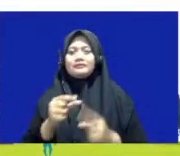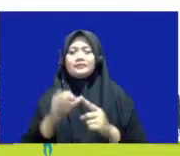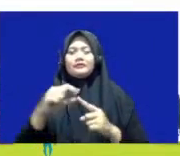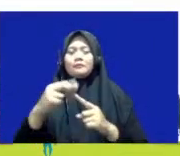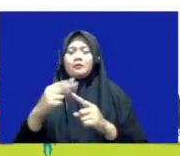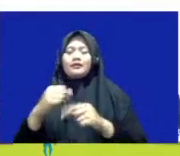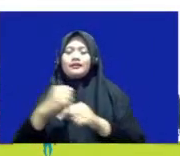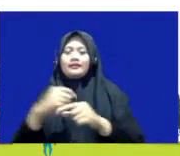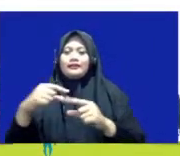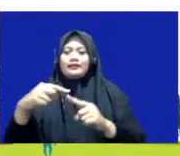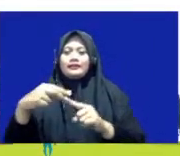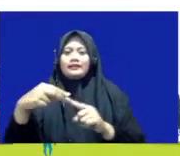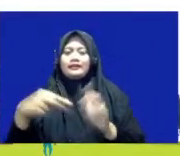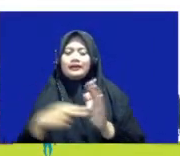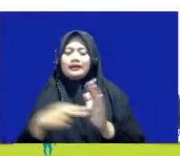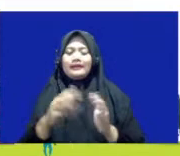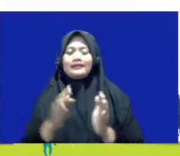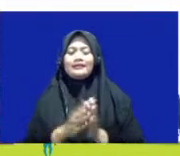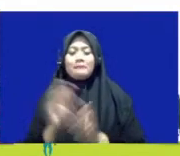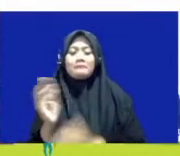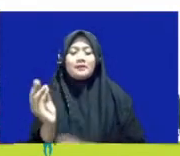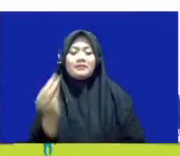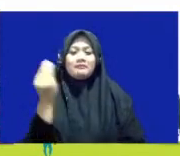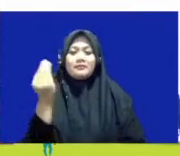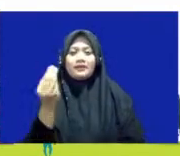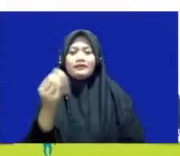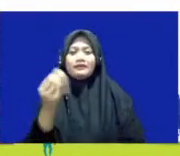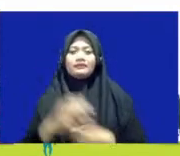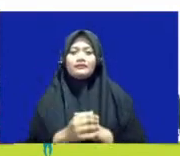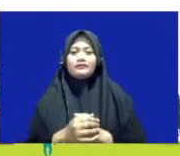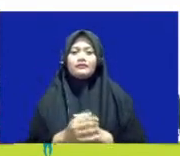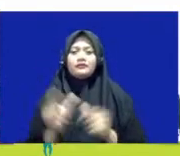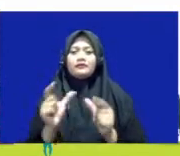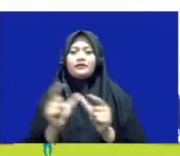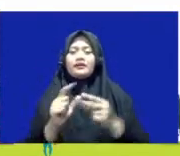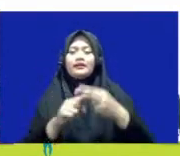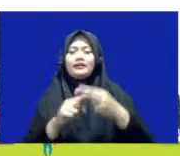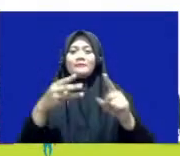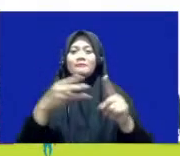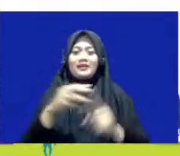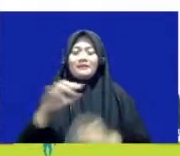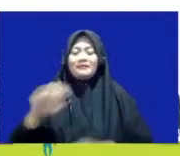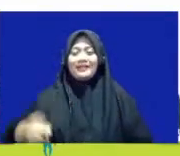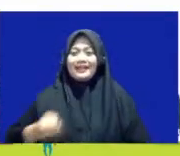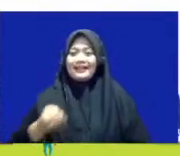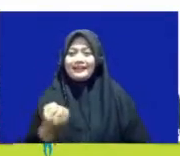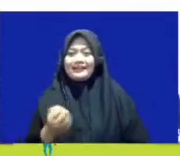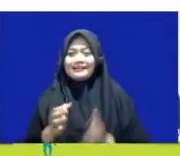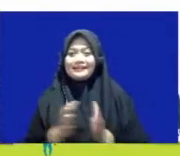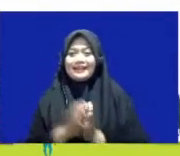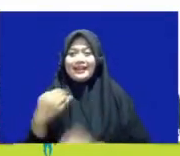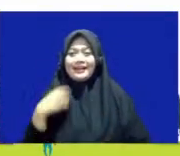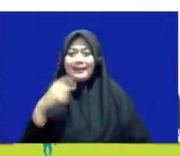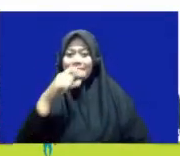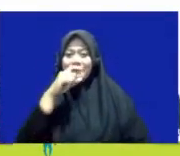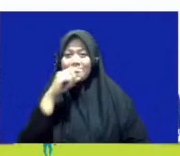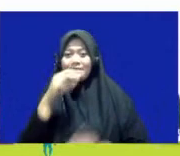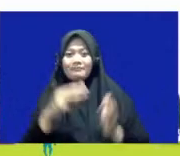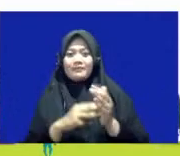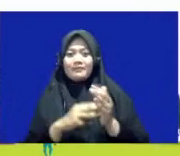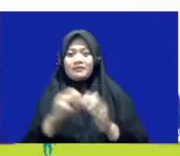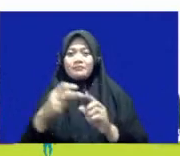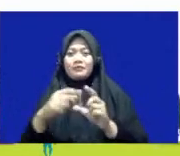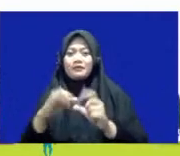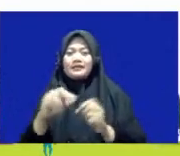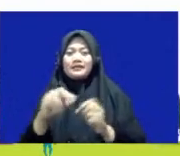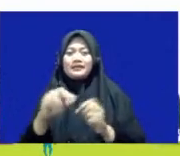team. And I heard that Mr. Moksin, who used to be Secretary Disaster Management